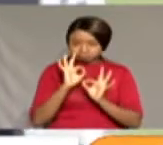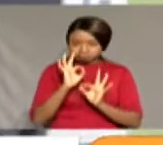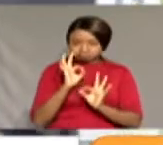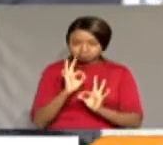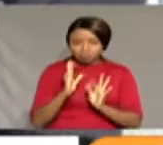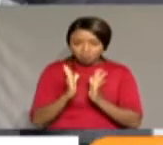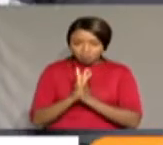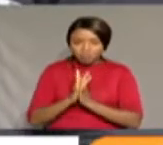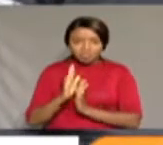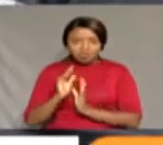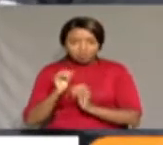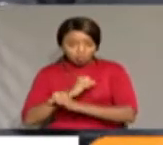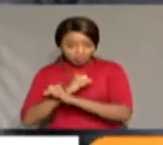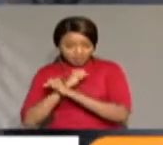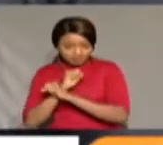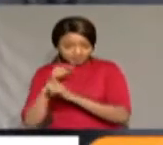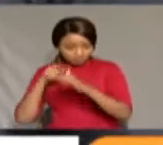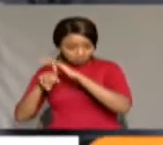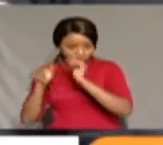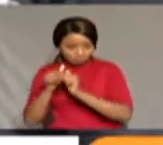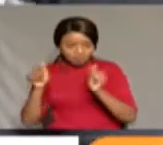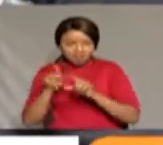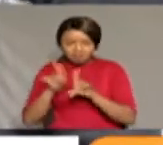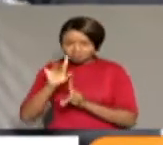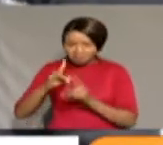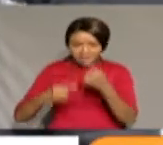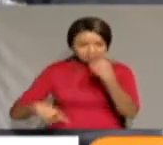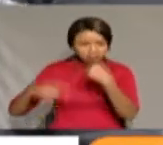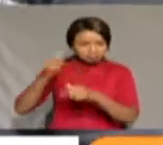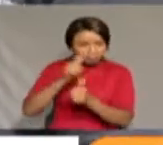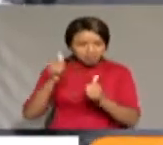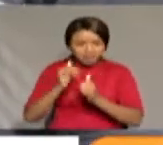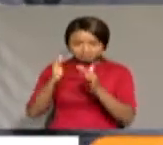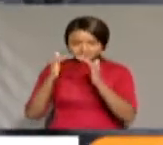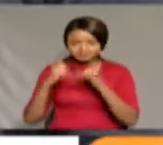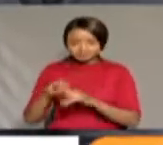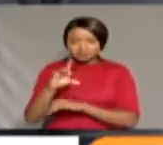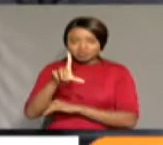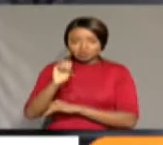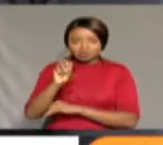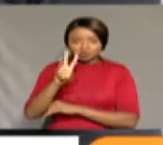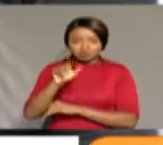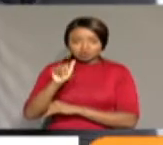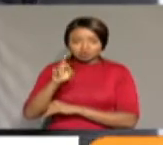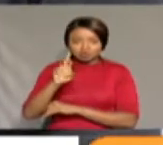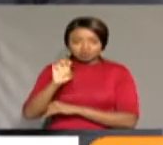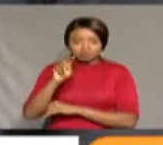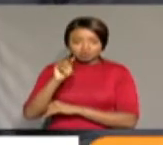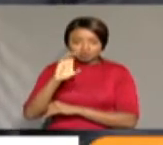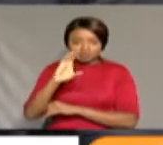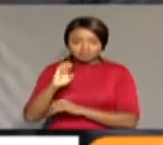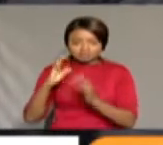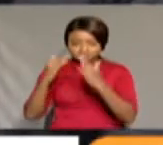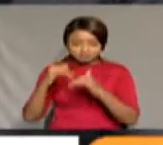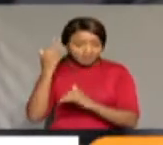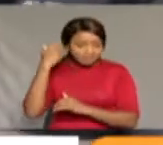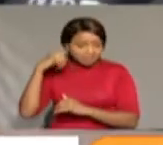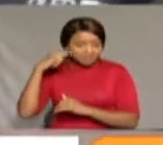goal impressed the selection panel, who voted him ahead of Gor Mahia's Lawrence Juma and Mathare United's Kevin Kimani.